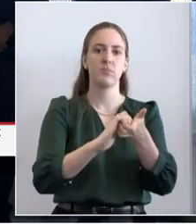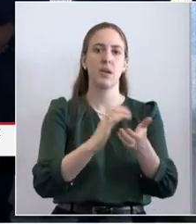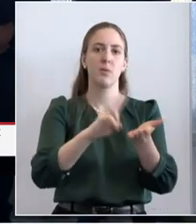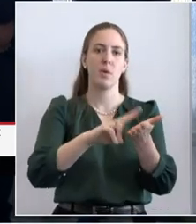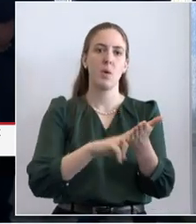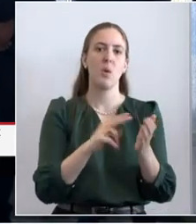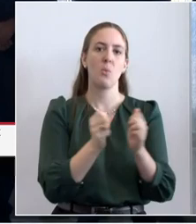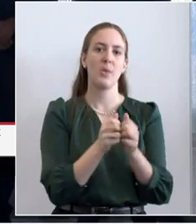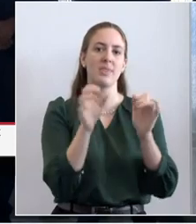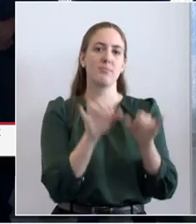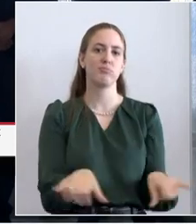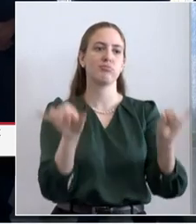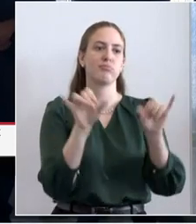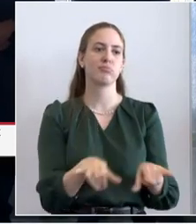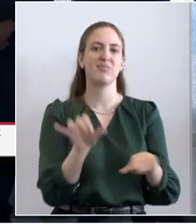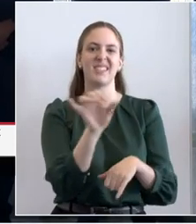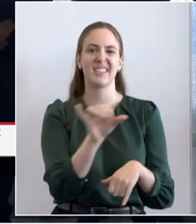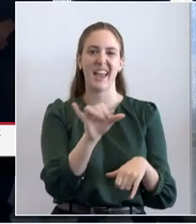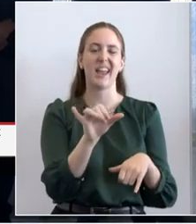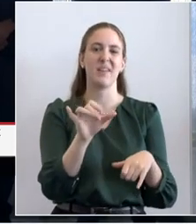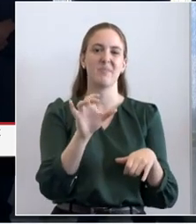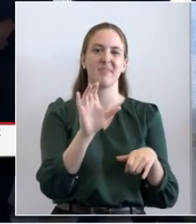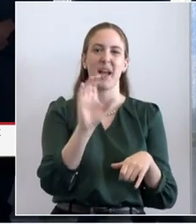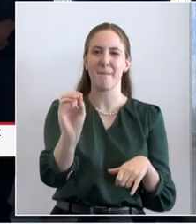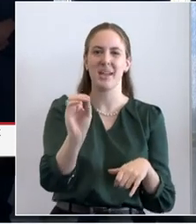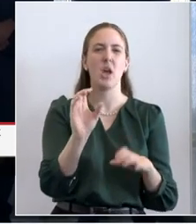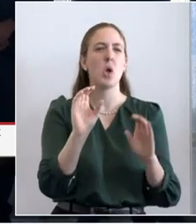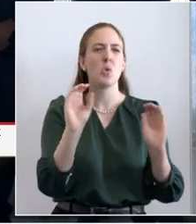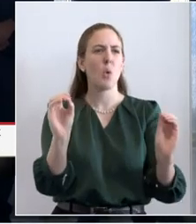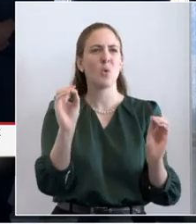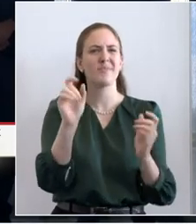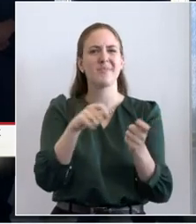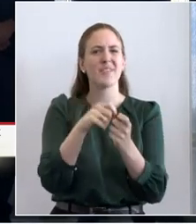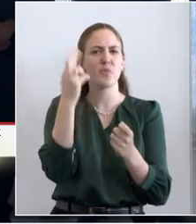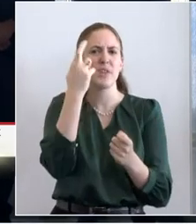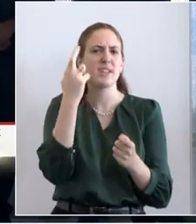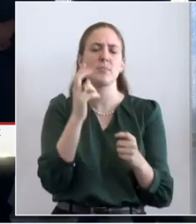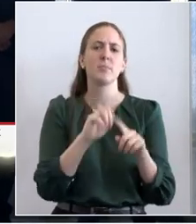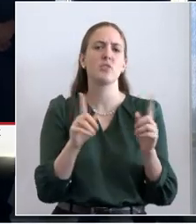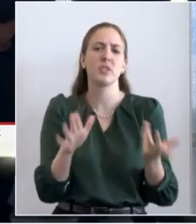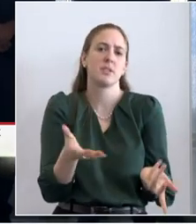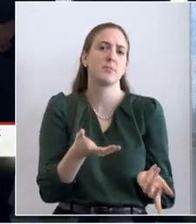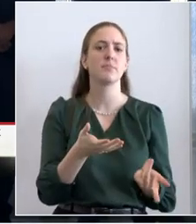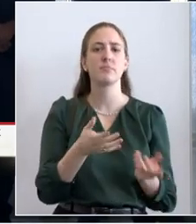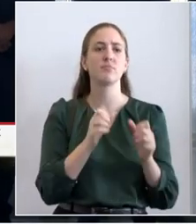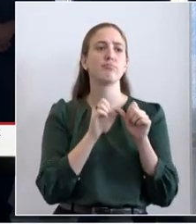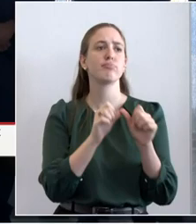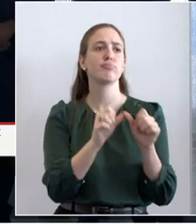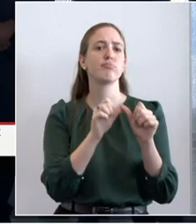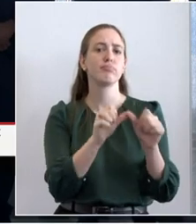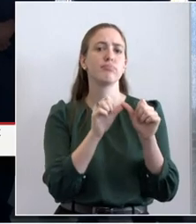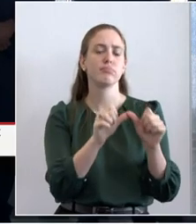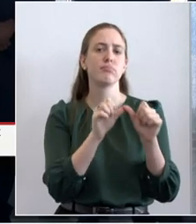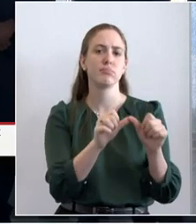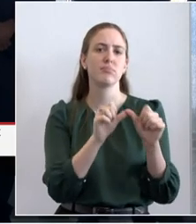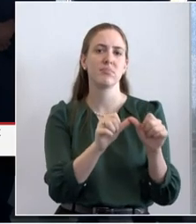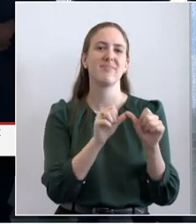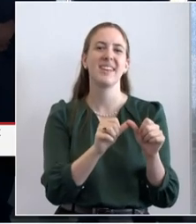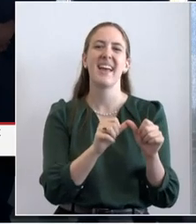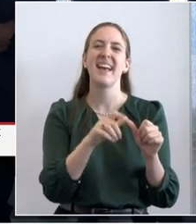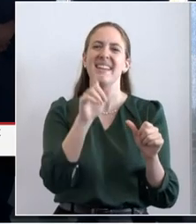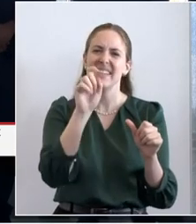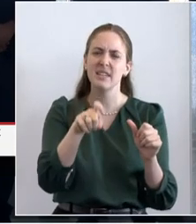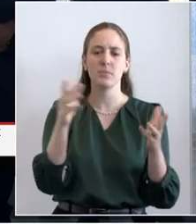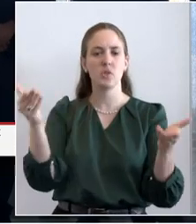no particular reason, but it's kind of inertia. And they need to be introduced to new companies